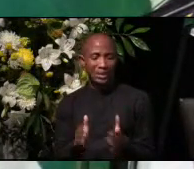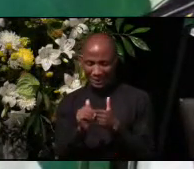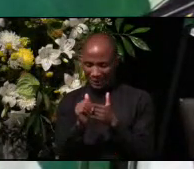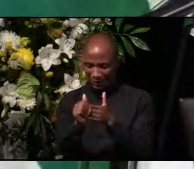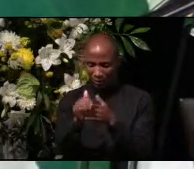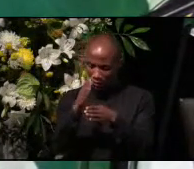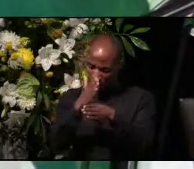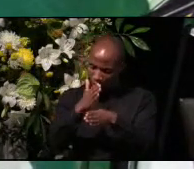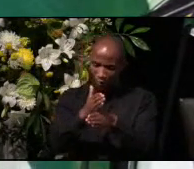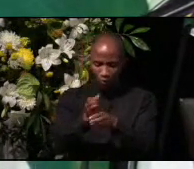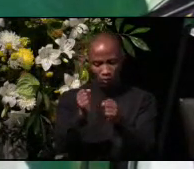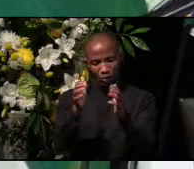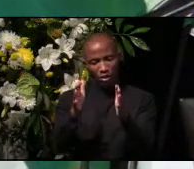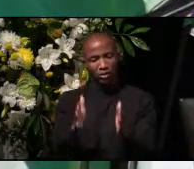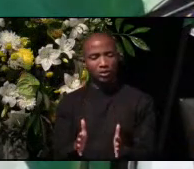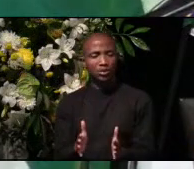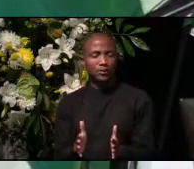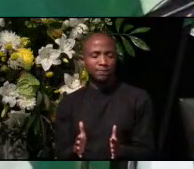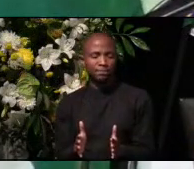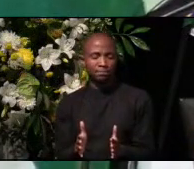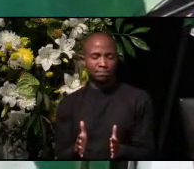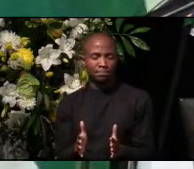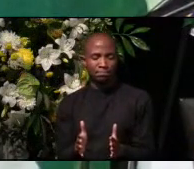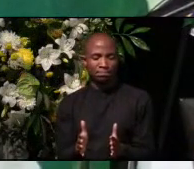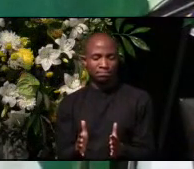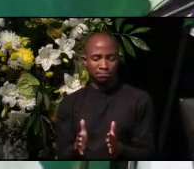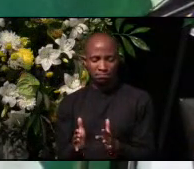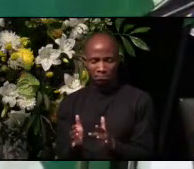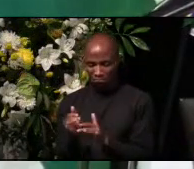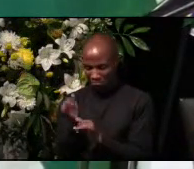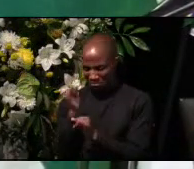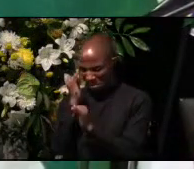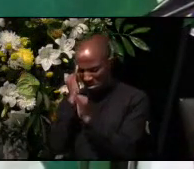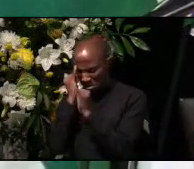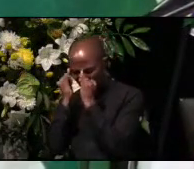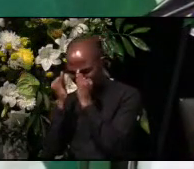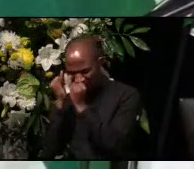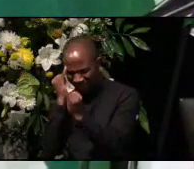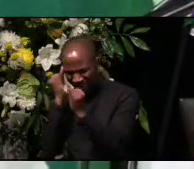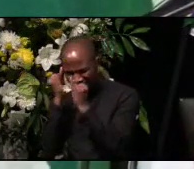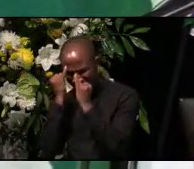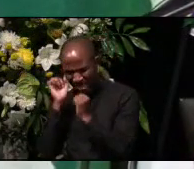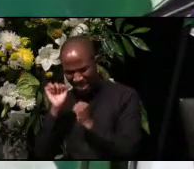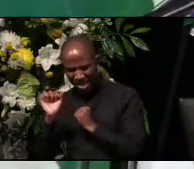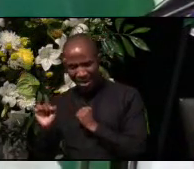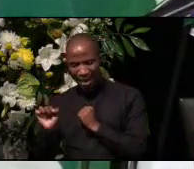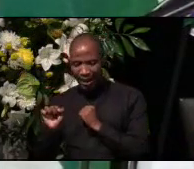and so his ideas weren't regular